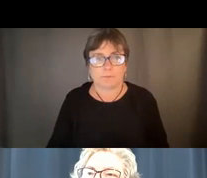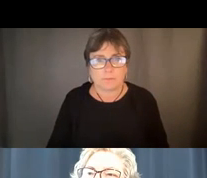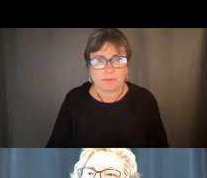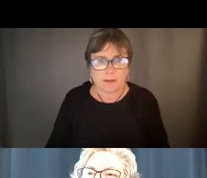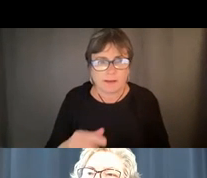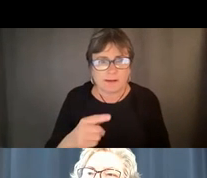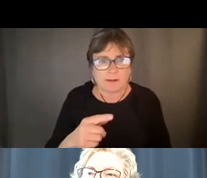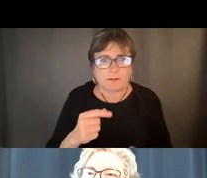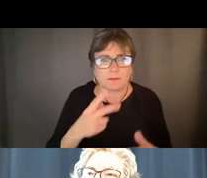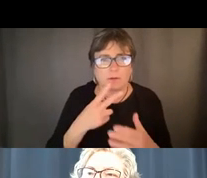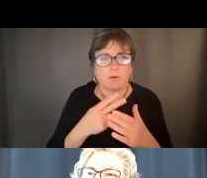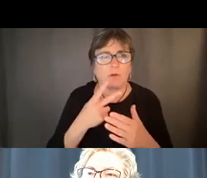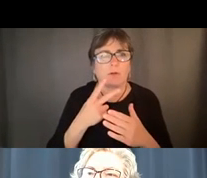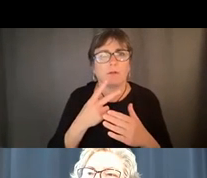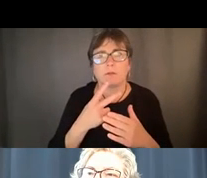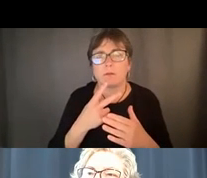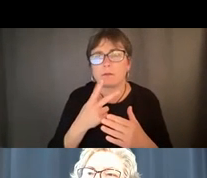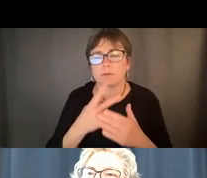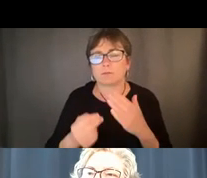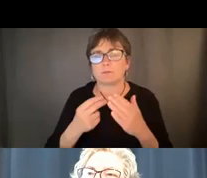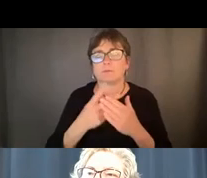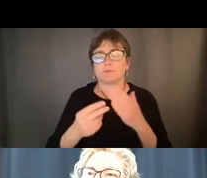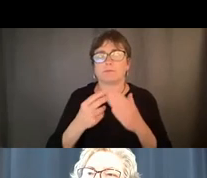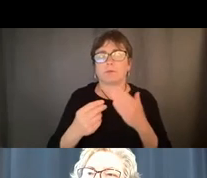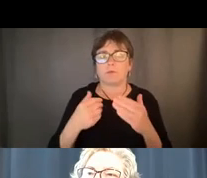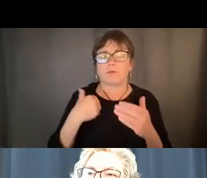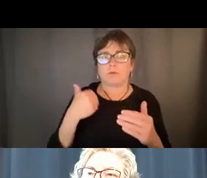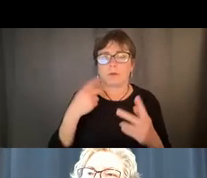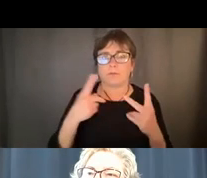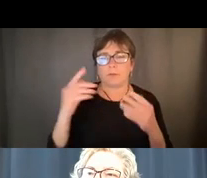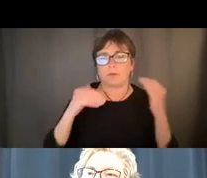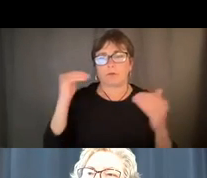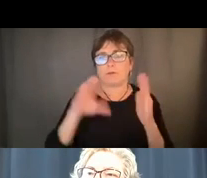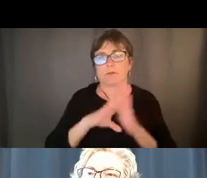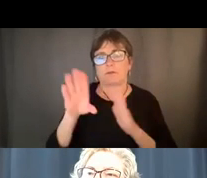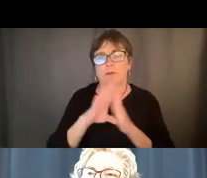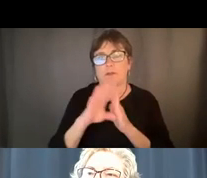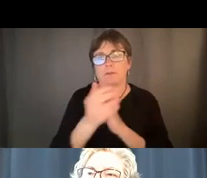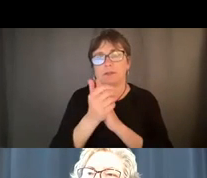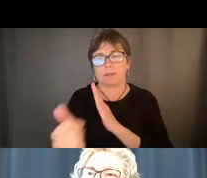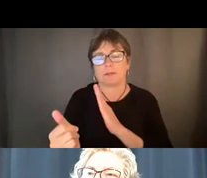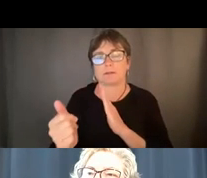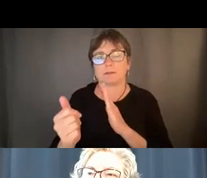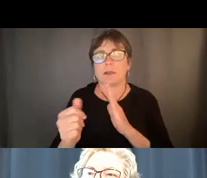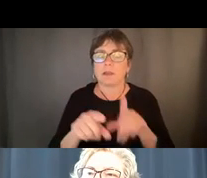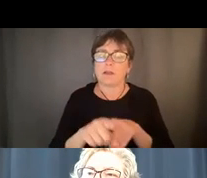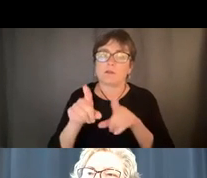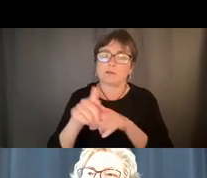Both youth and adults develop new skills and build their capacities as agents for change.